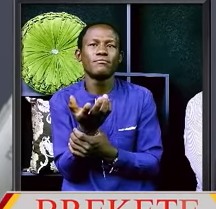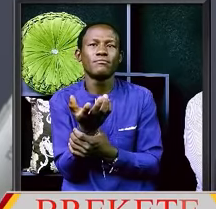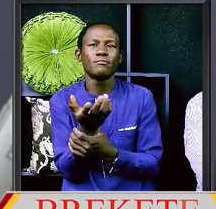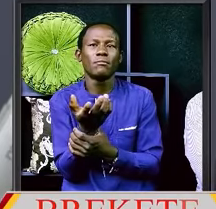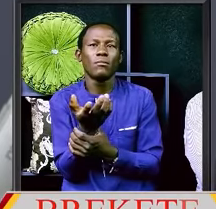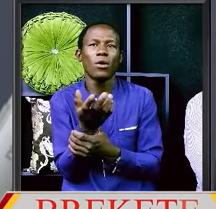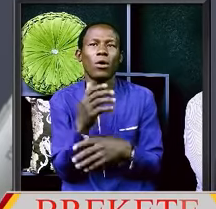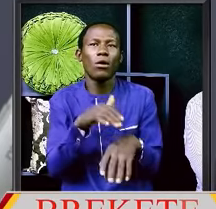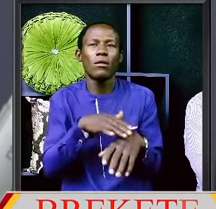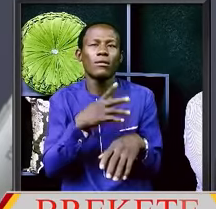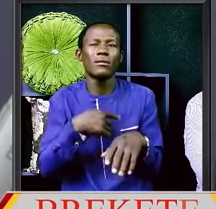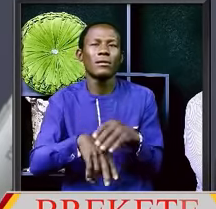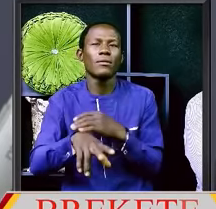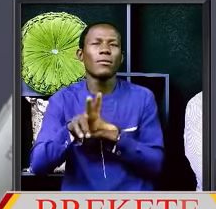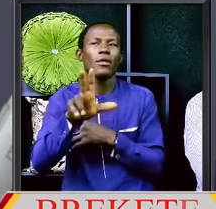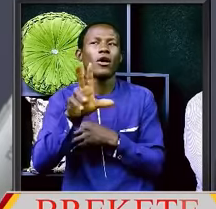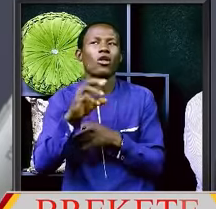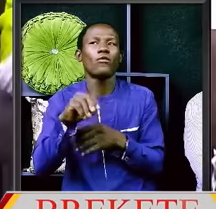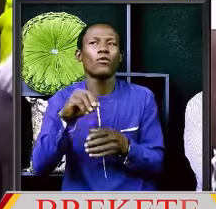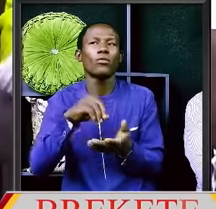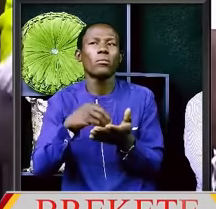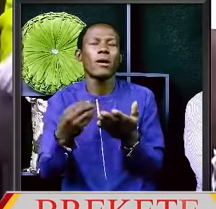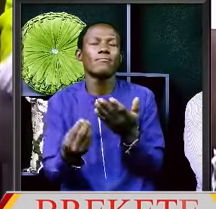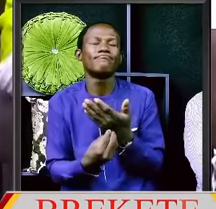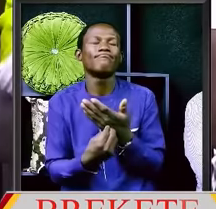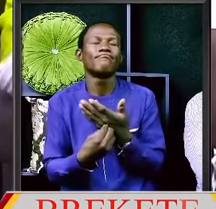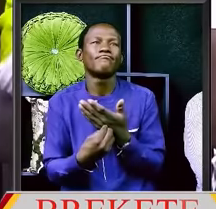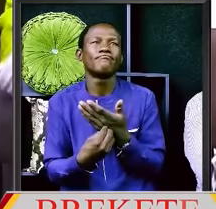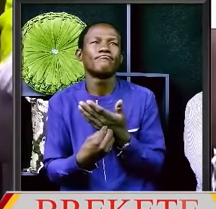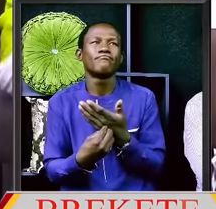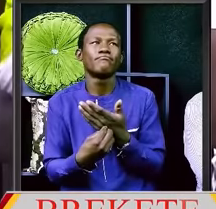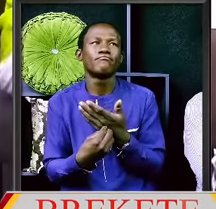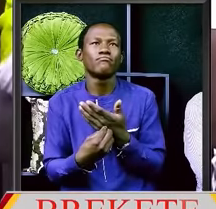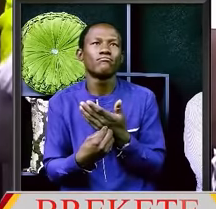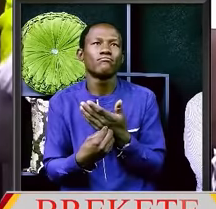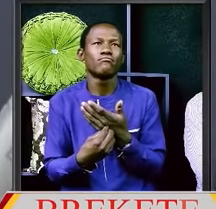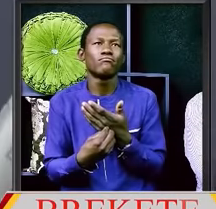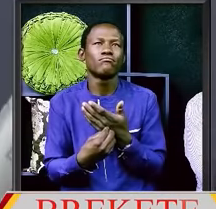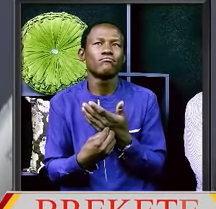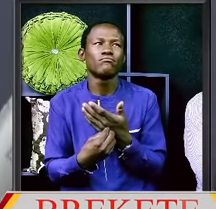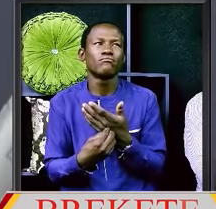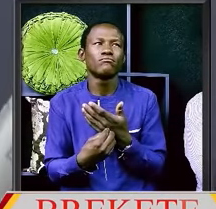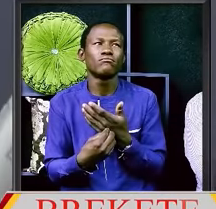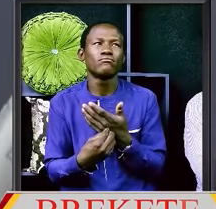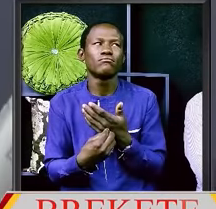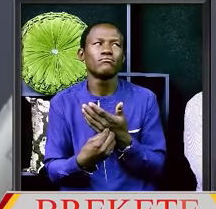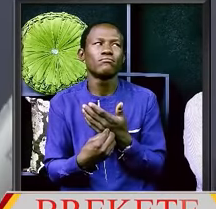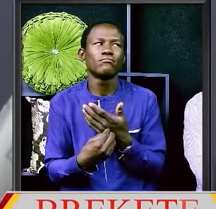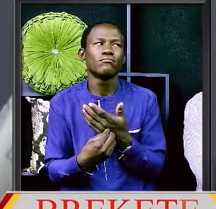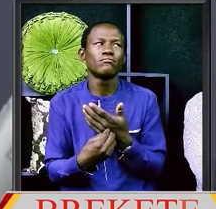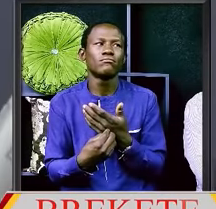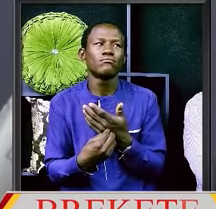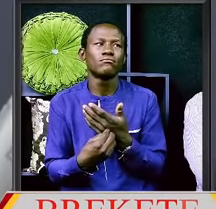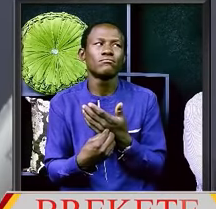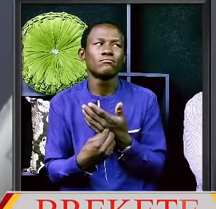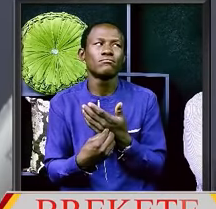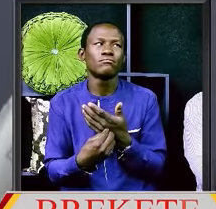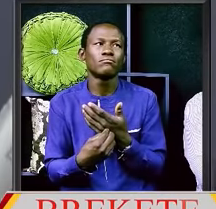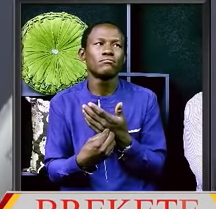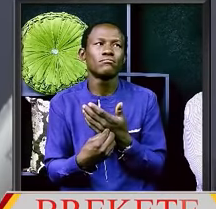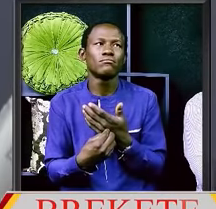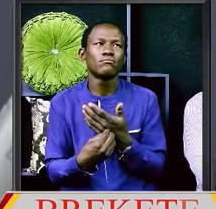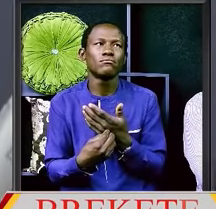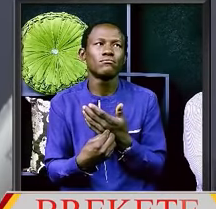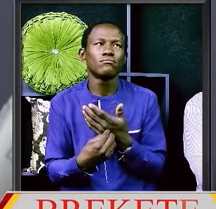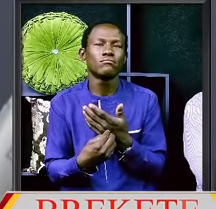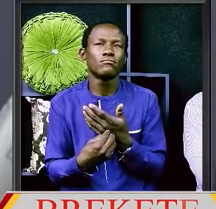Mohbad. That man is one of them. Which man? And a few of them man. As well. Oh, the same boss man that called in